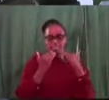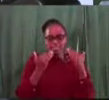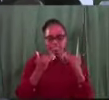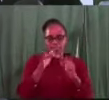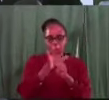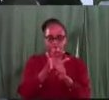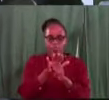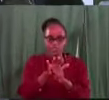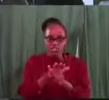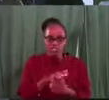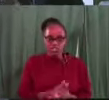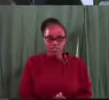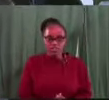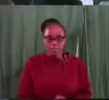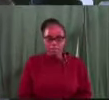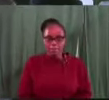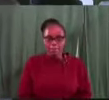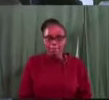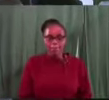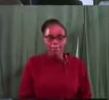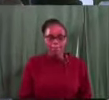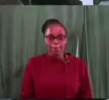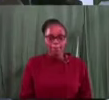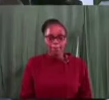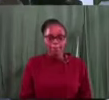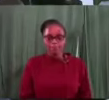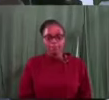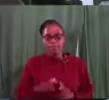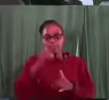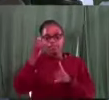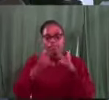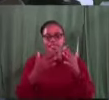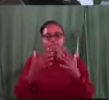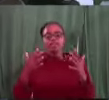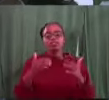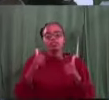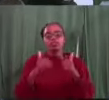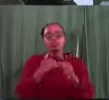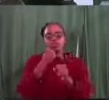And the last thing we'd like to do, Your Excellency, with